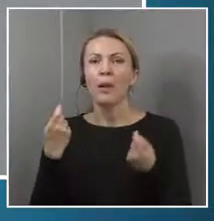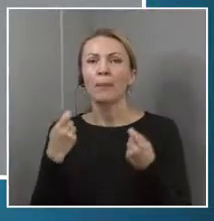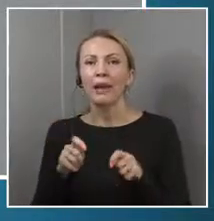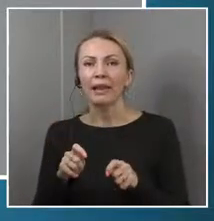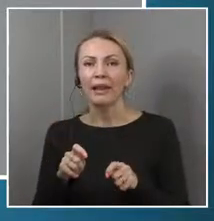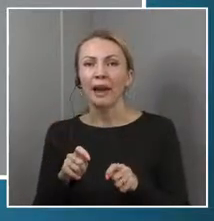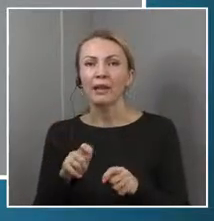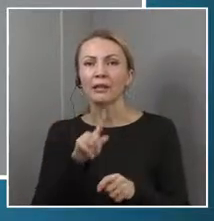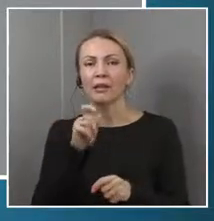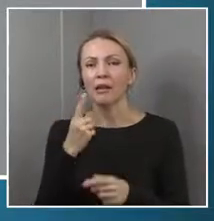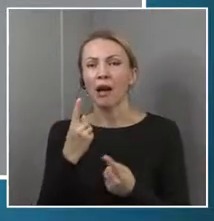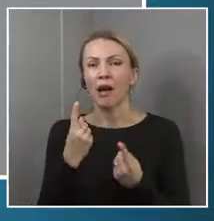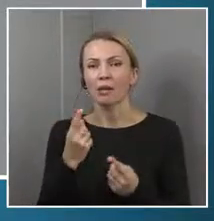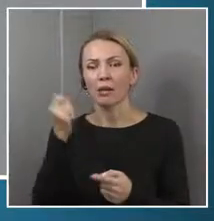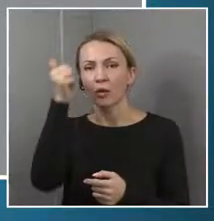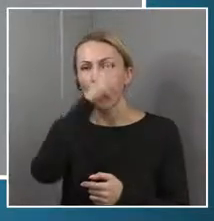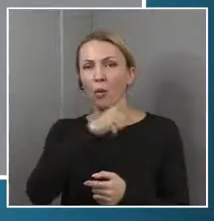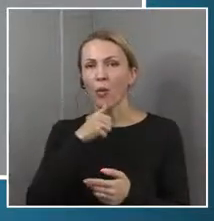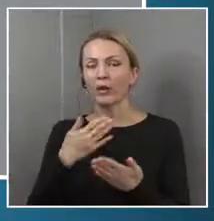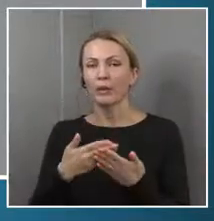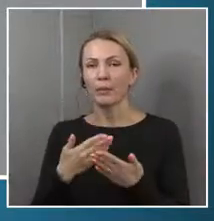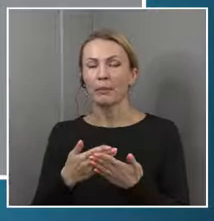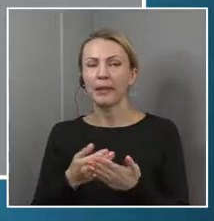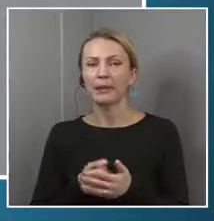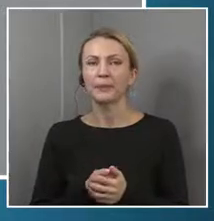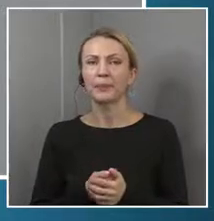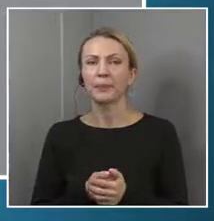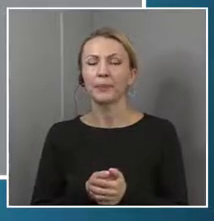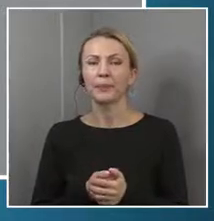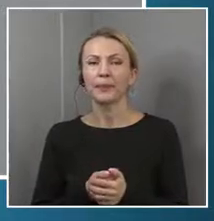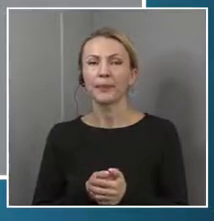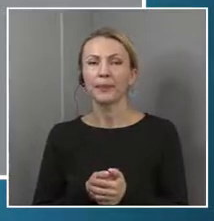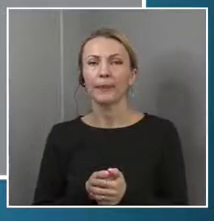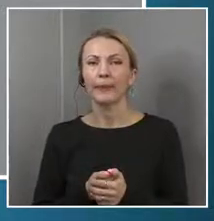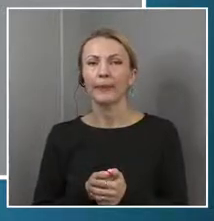It's never clear who sold which painting and for how much.